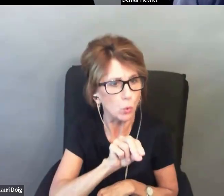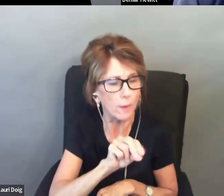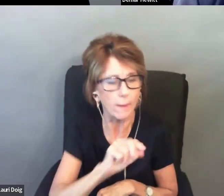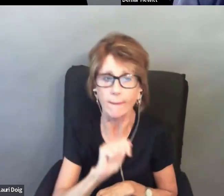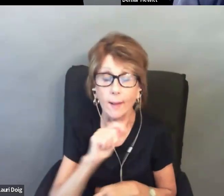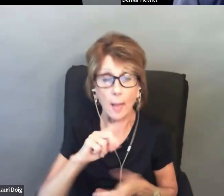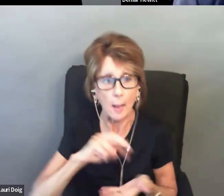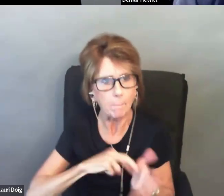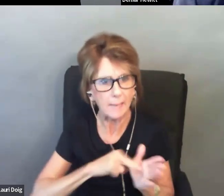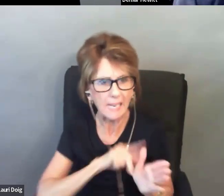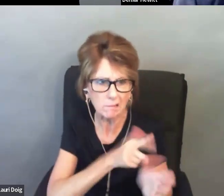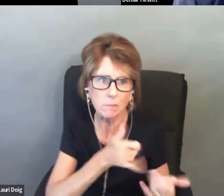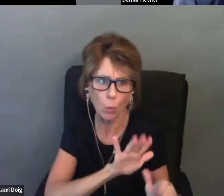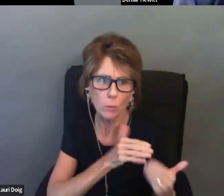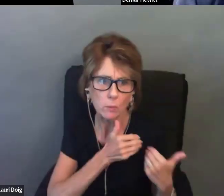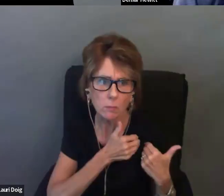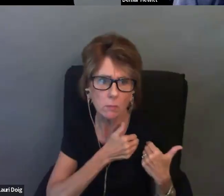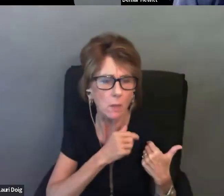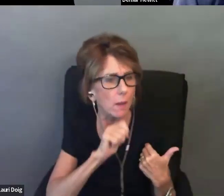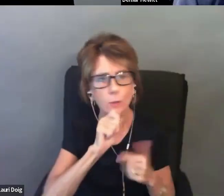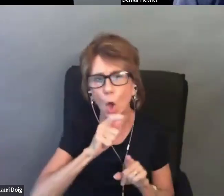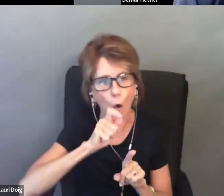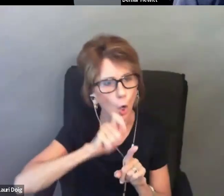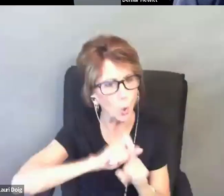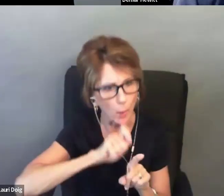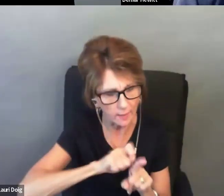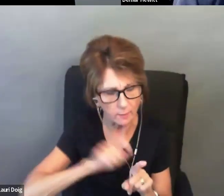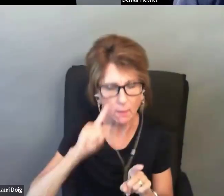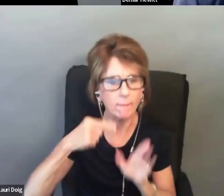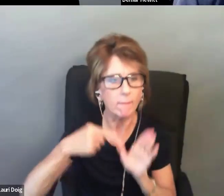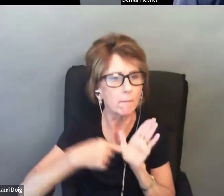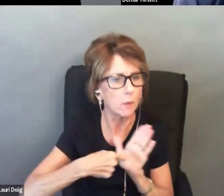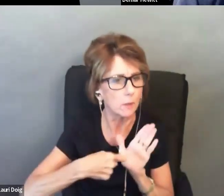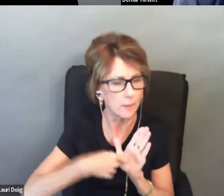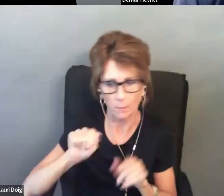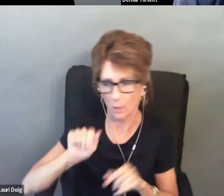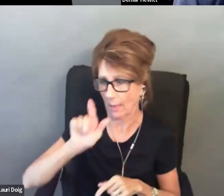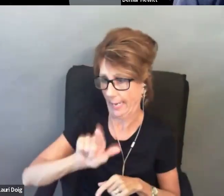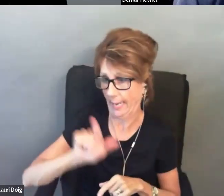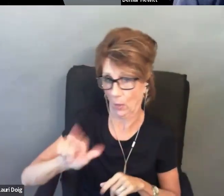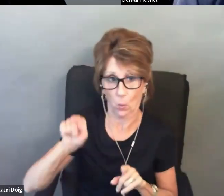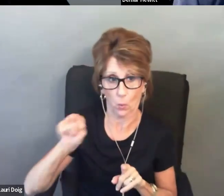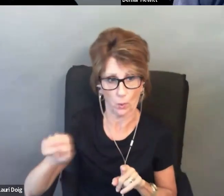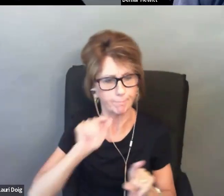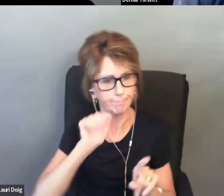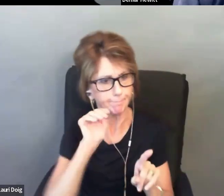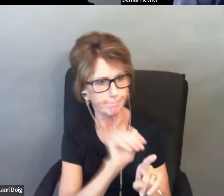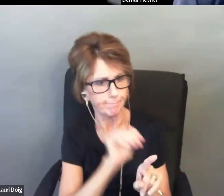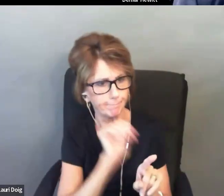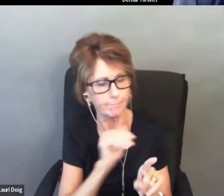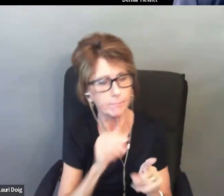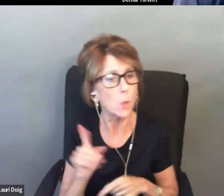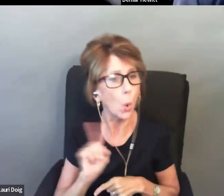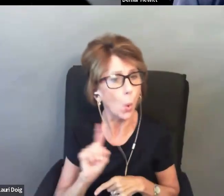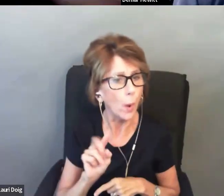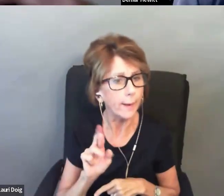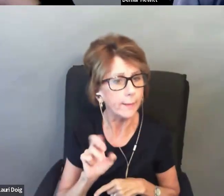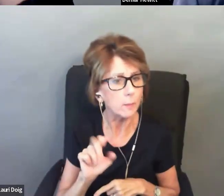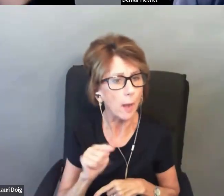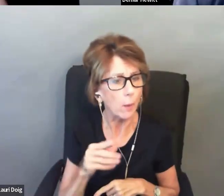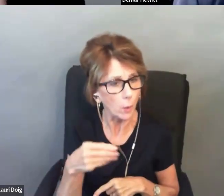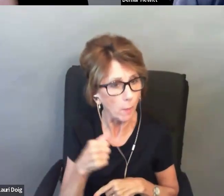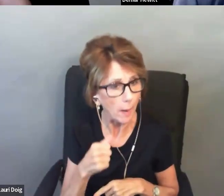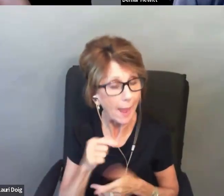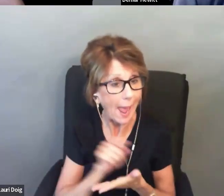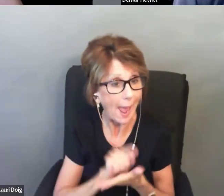harassment. So, for example, the landlord asking you, where's my rent?